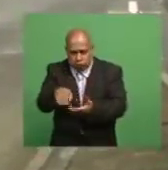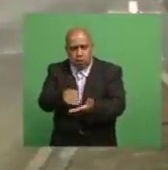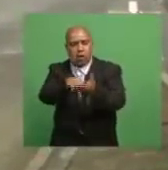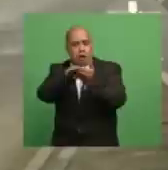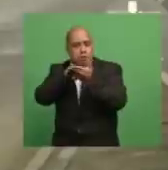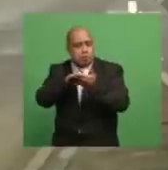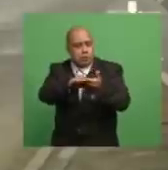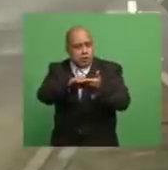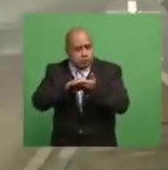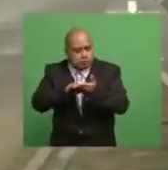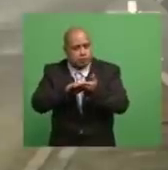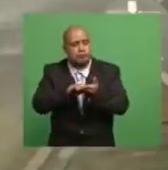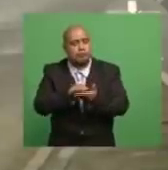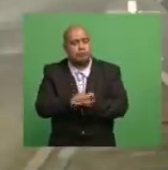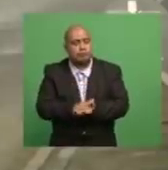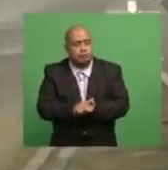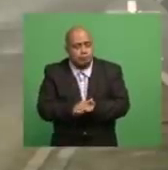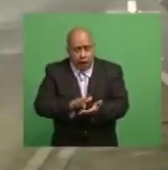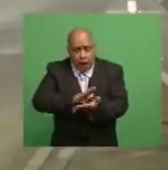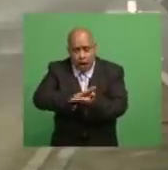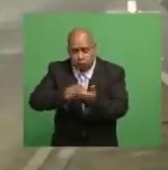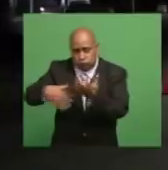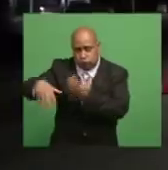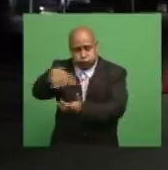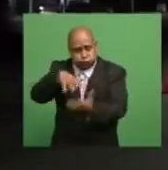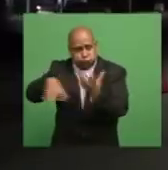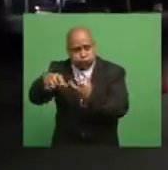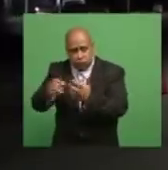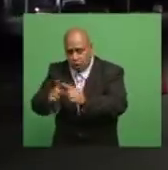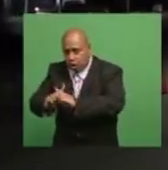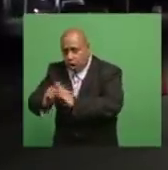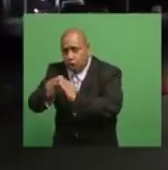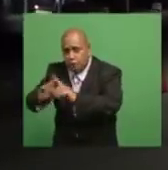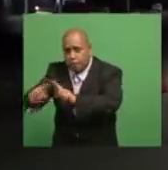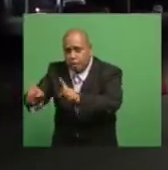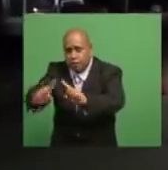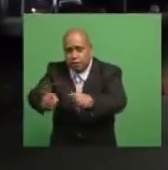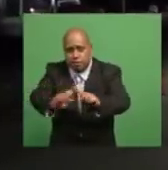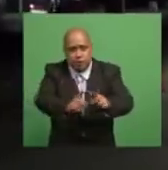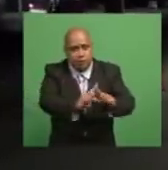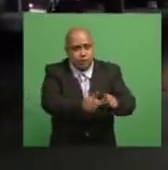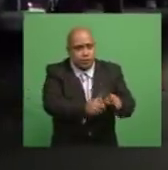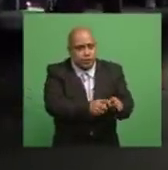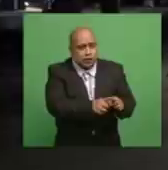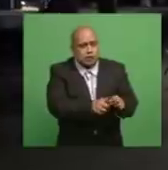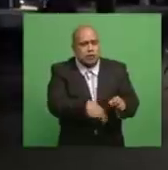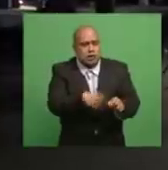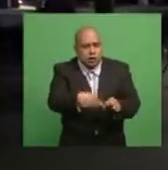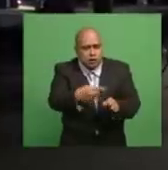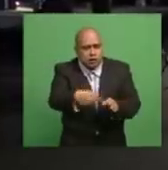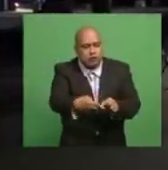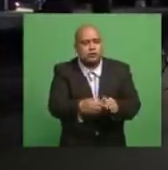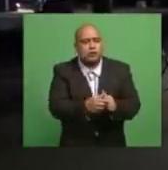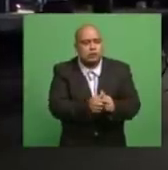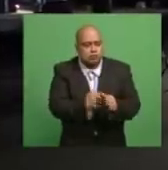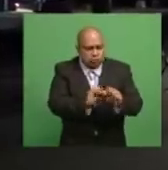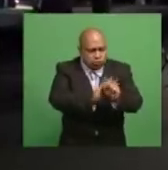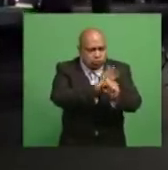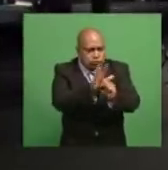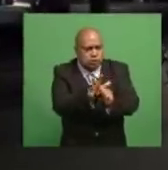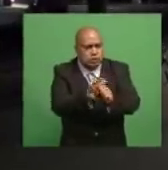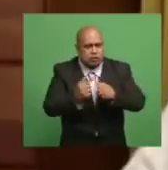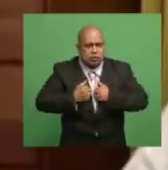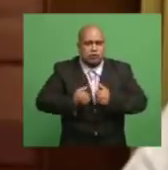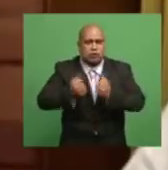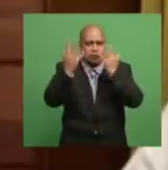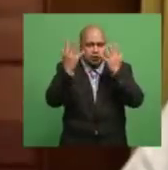the destruction of severe Cyclone Harold and combat coronavirus, sacrificing time with